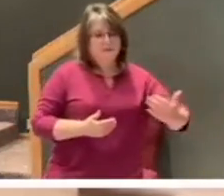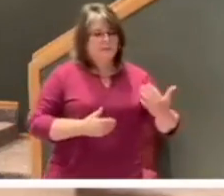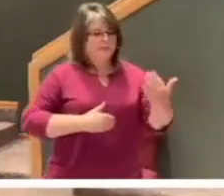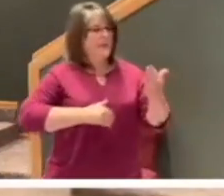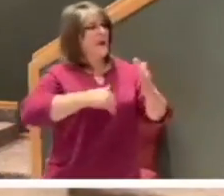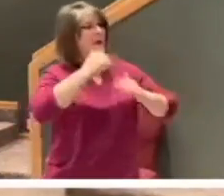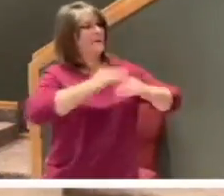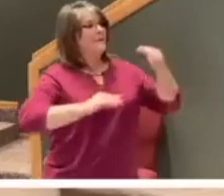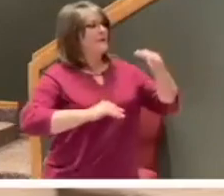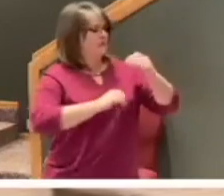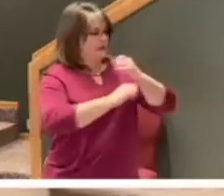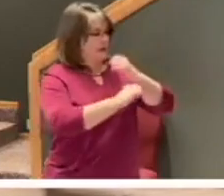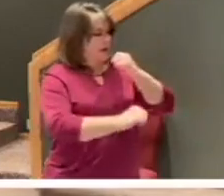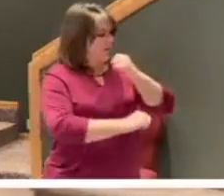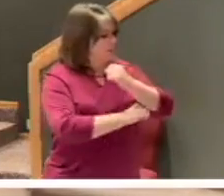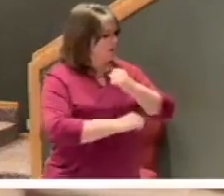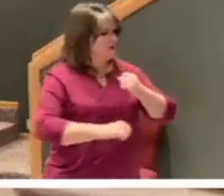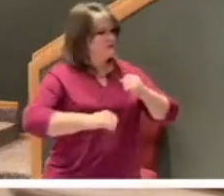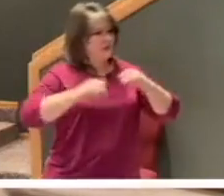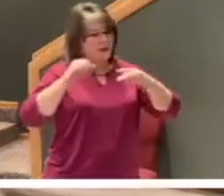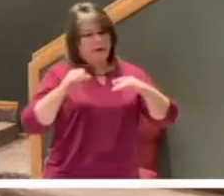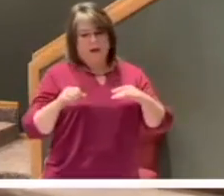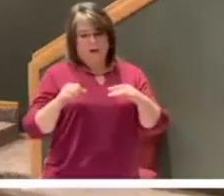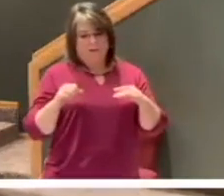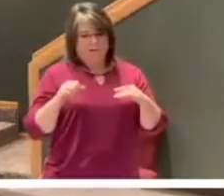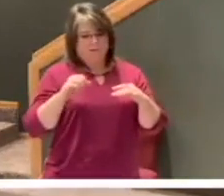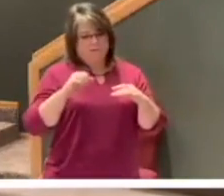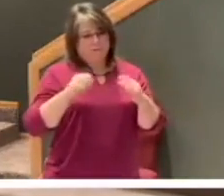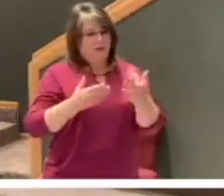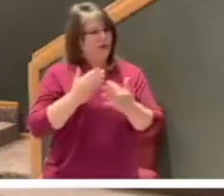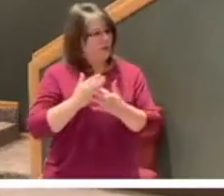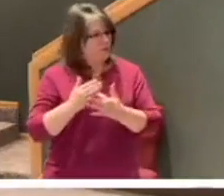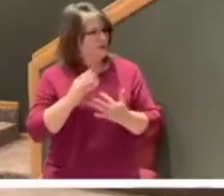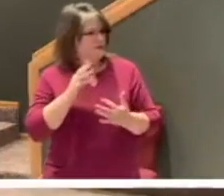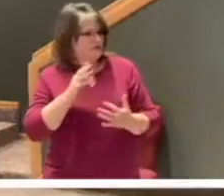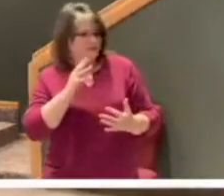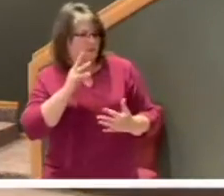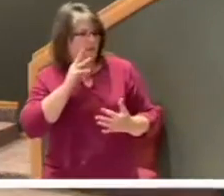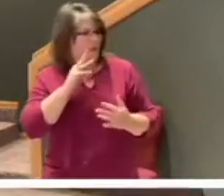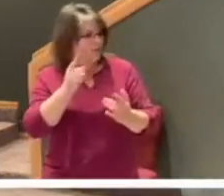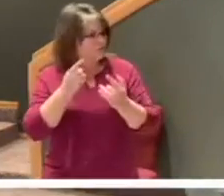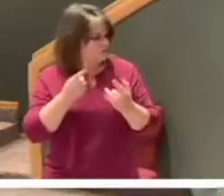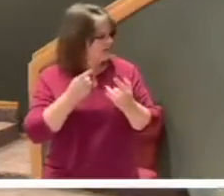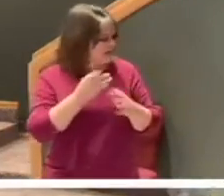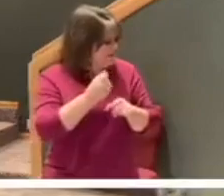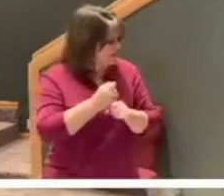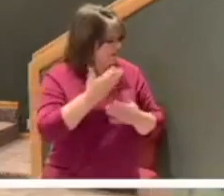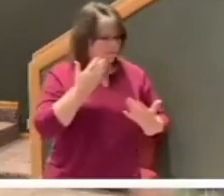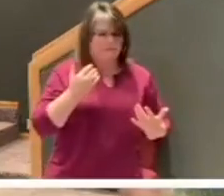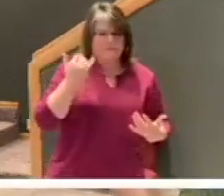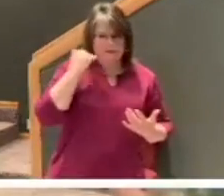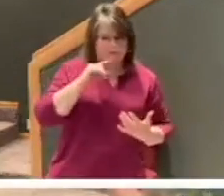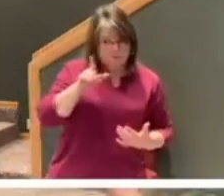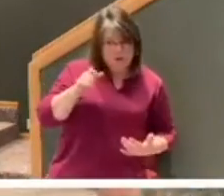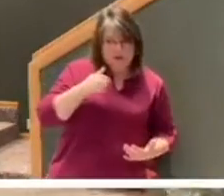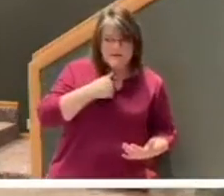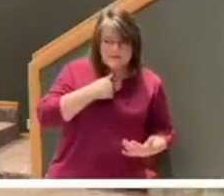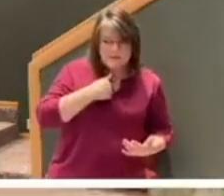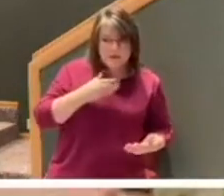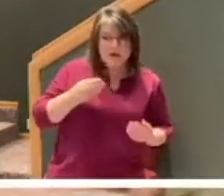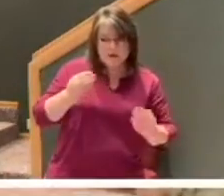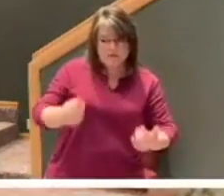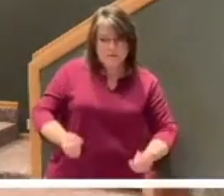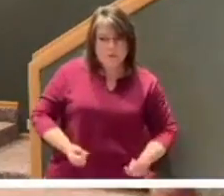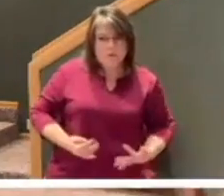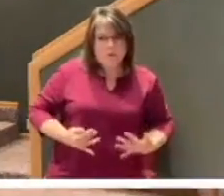on a common connection of this water that she's coming to get. And he's like, you know what? If you ask me, I'd give you